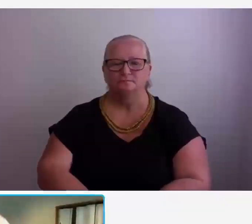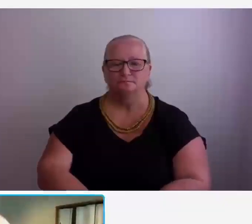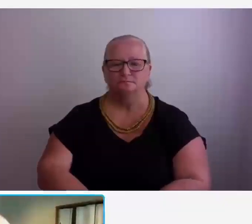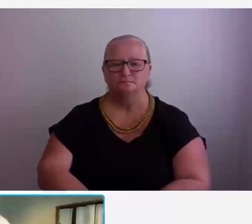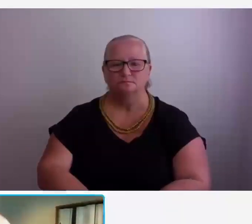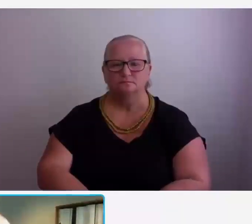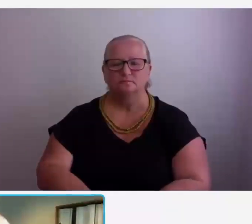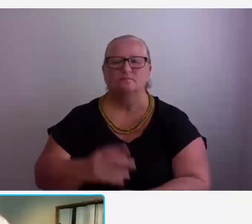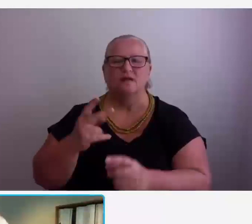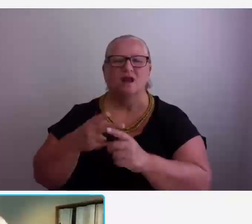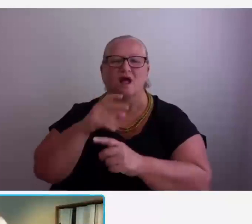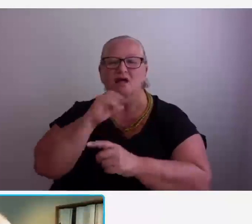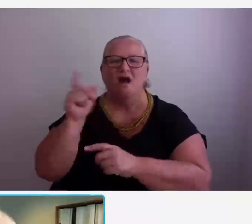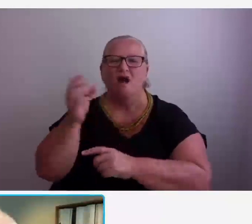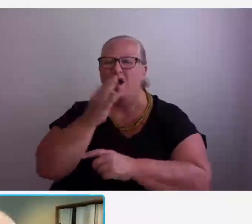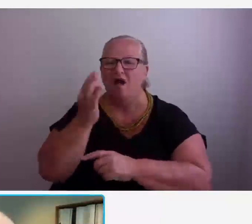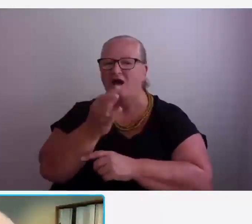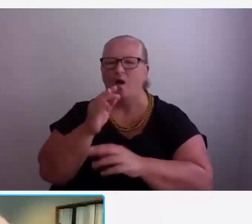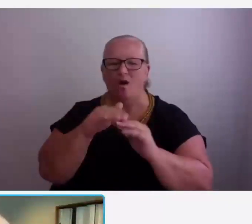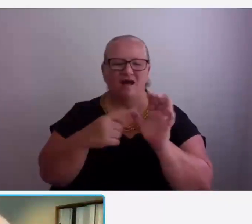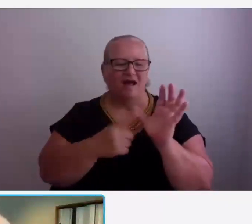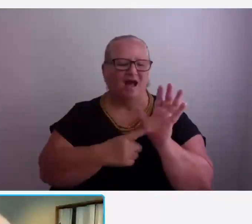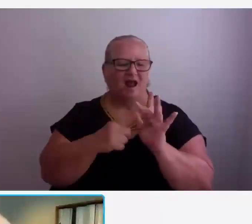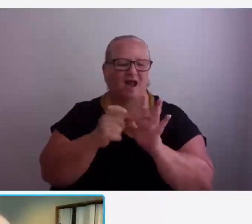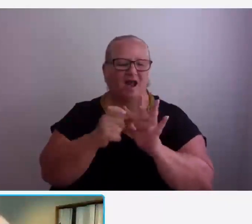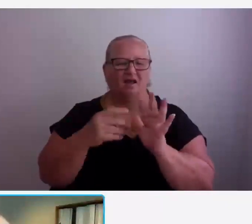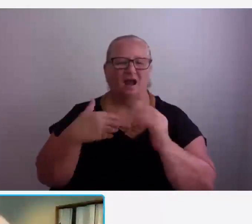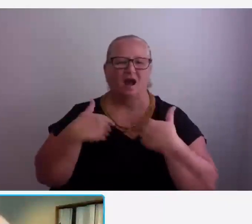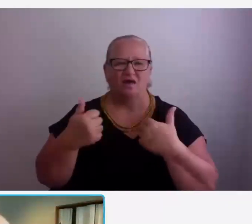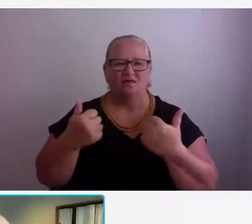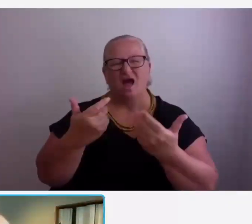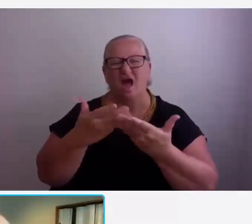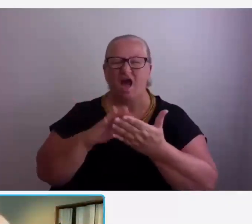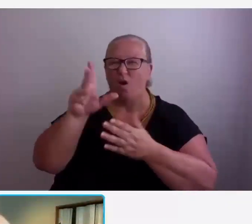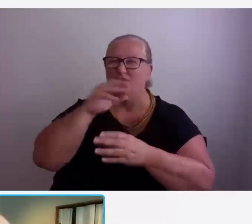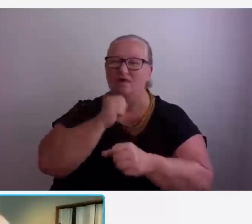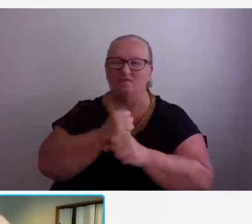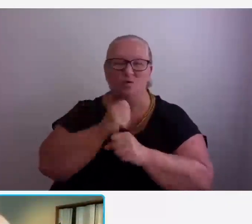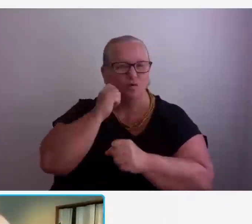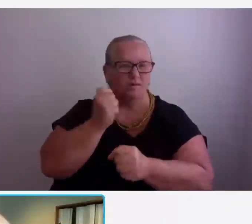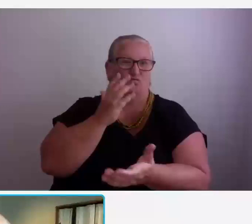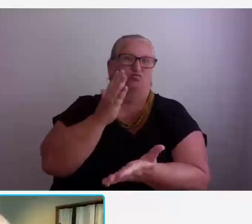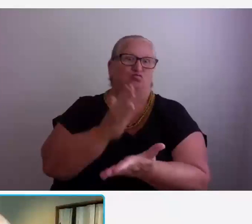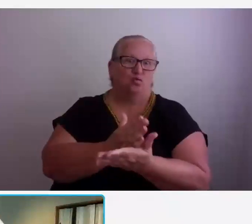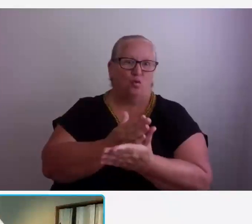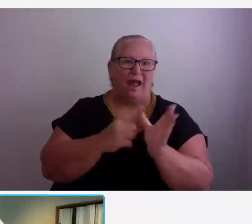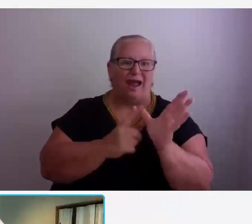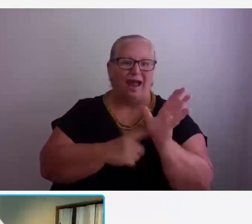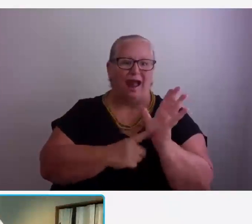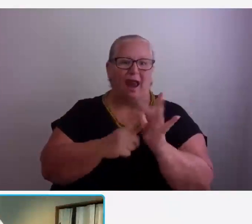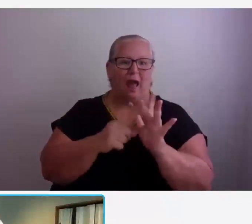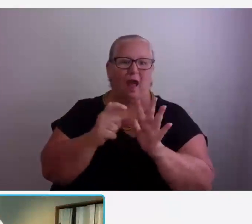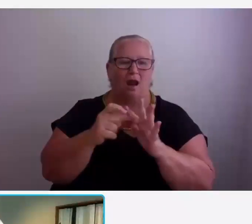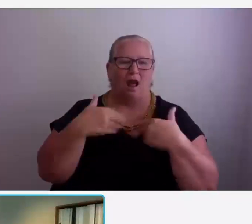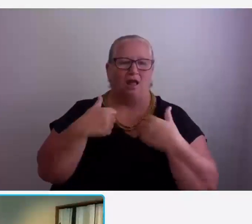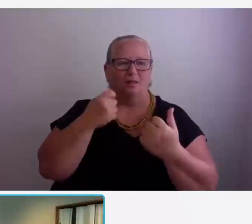Carla was asking about allied health, and her question was, how will the government ensure that allied health needs are met? And she notes